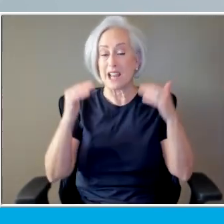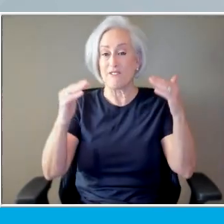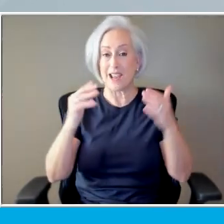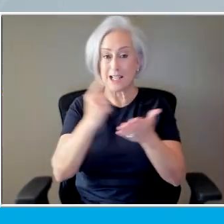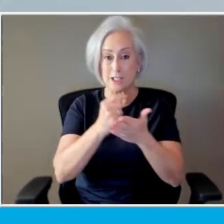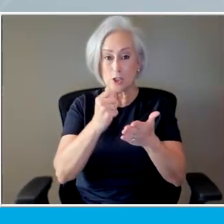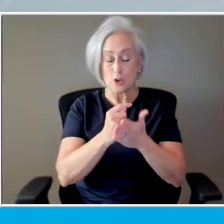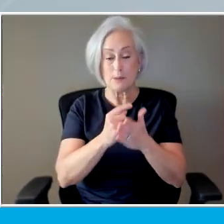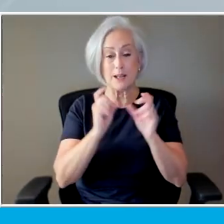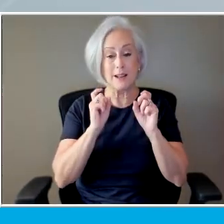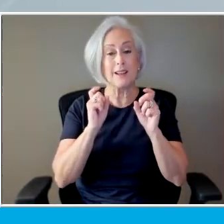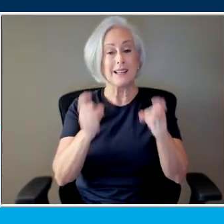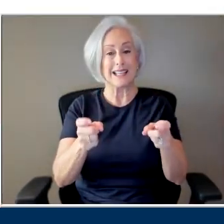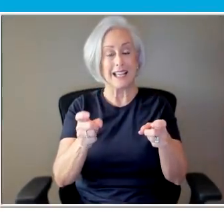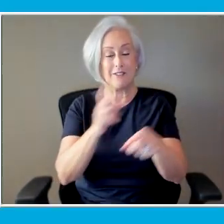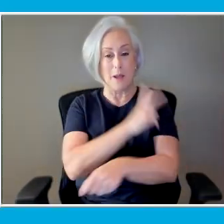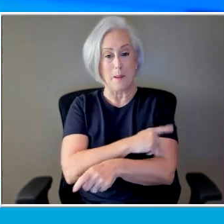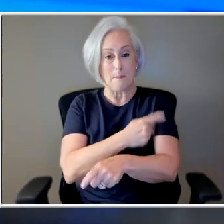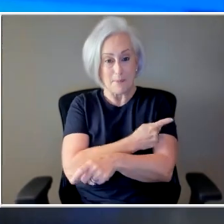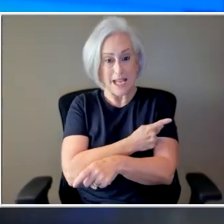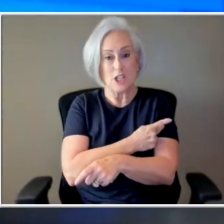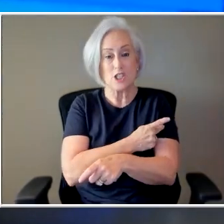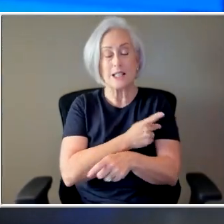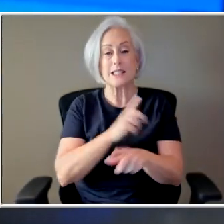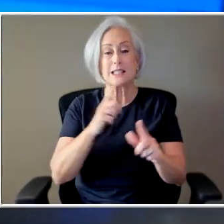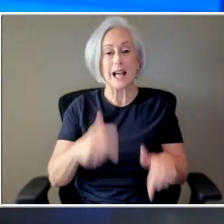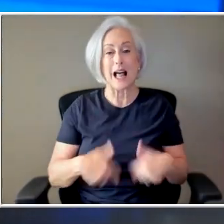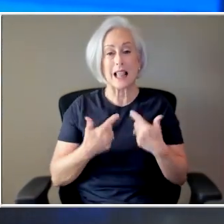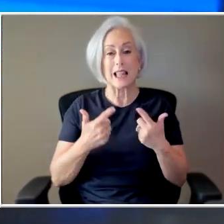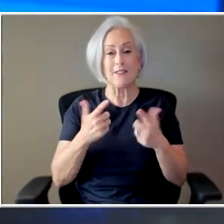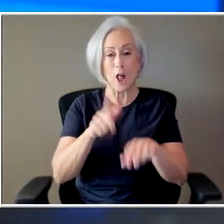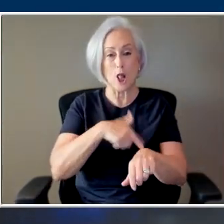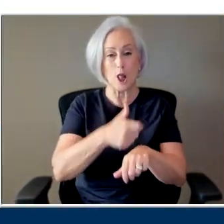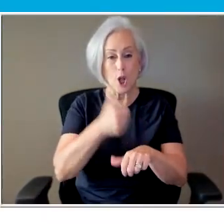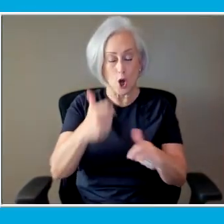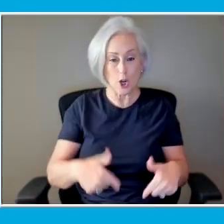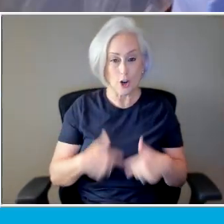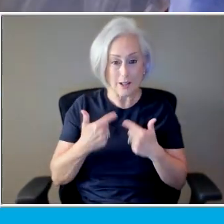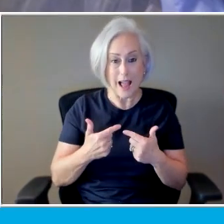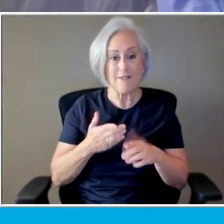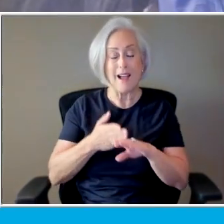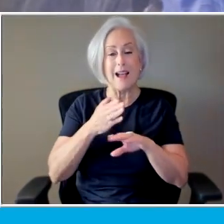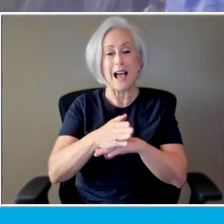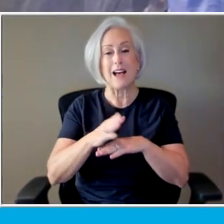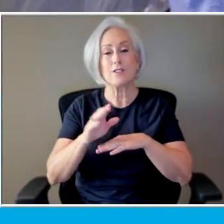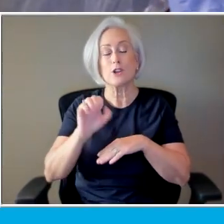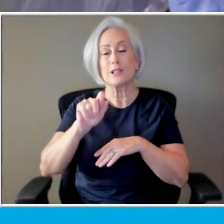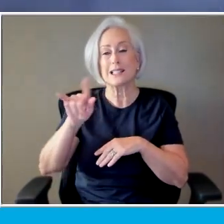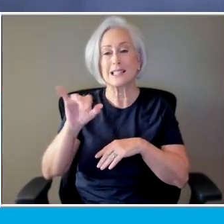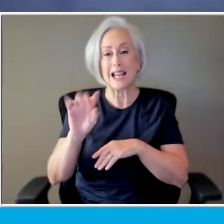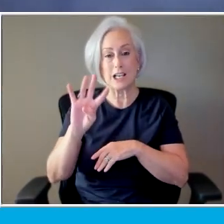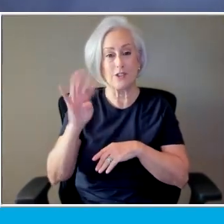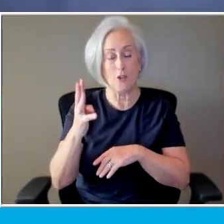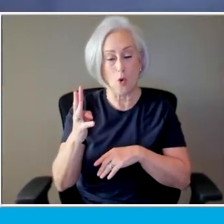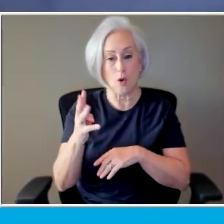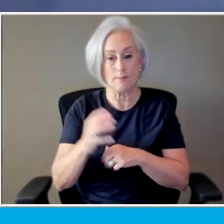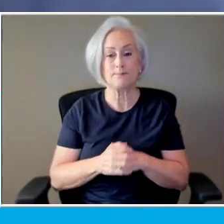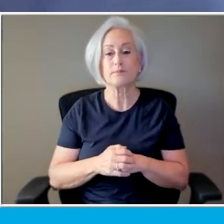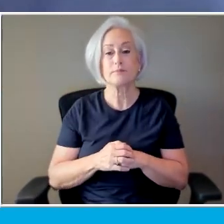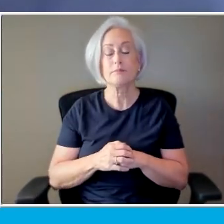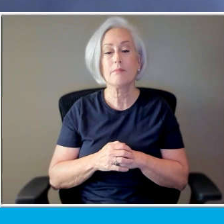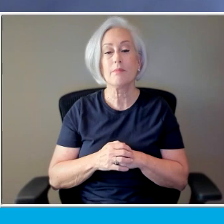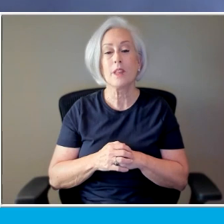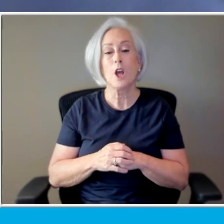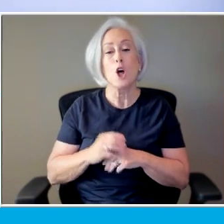even after a stage 4 diagnosis. I'm Jessica Lovell on the next Morning Medical Update, the procedure that puts radioactive beads